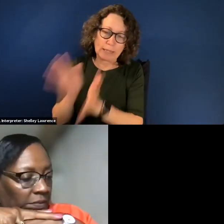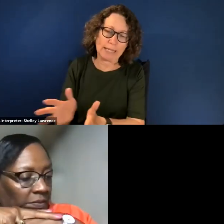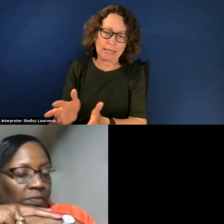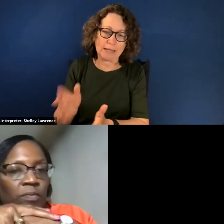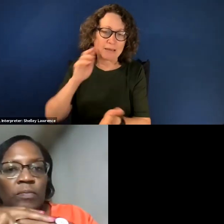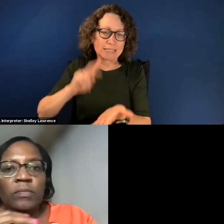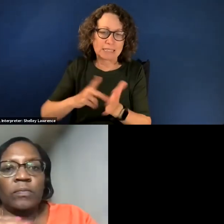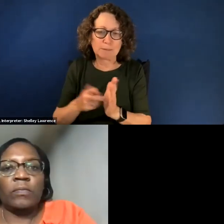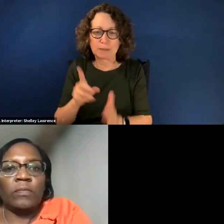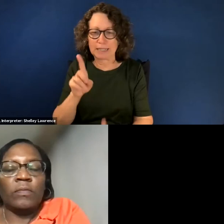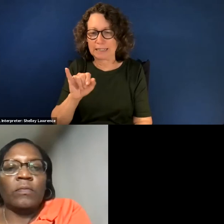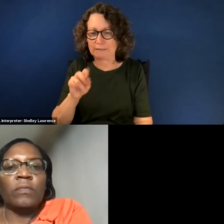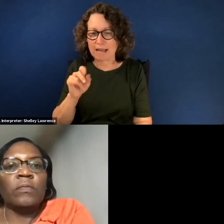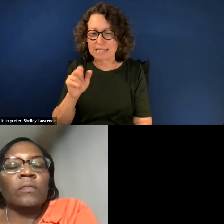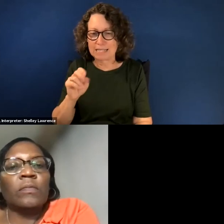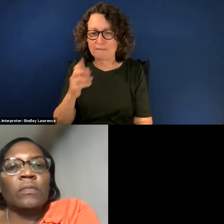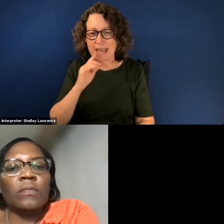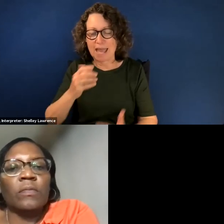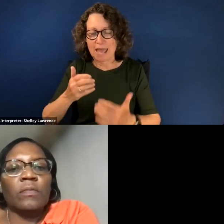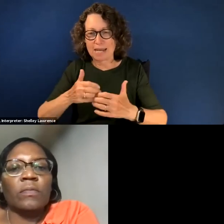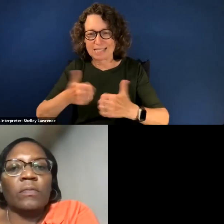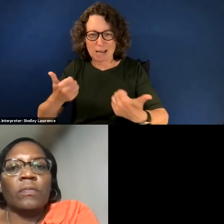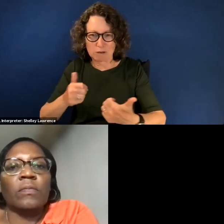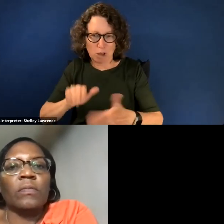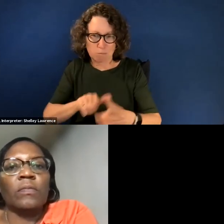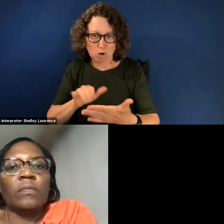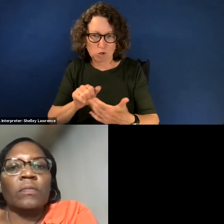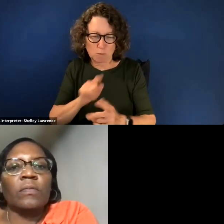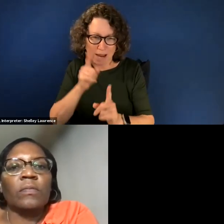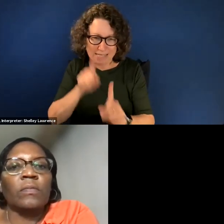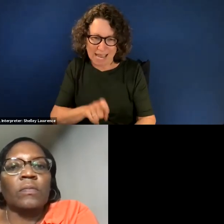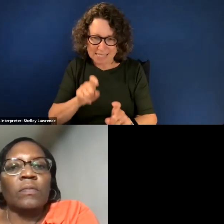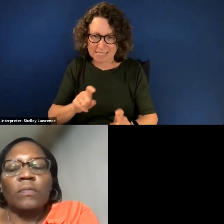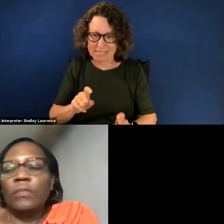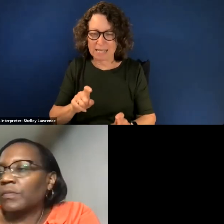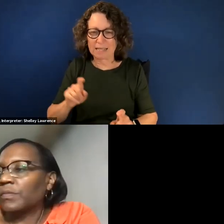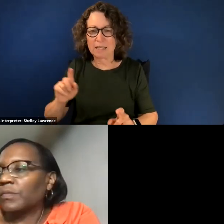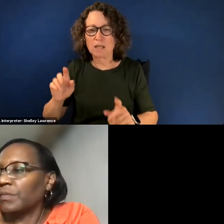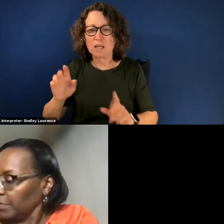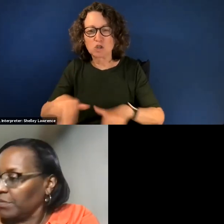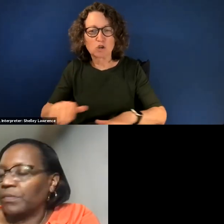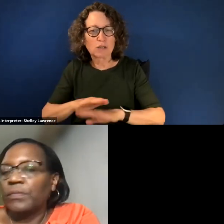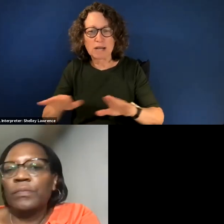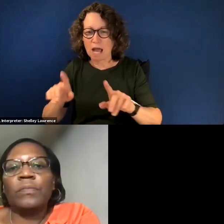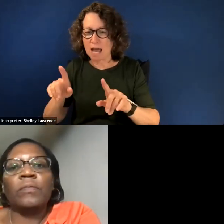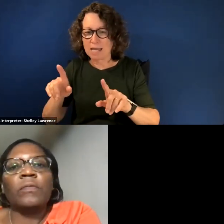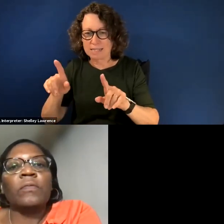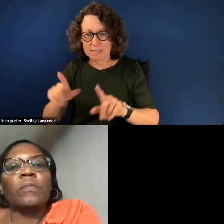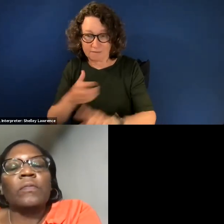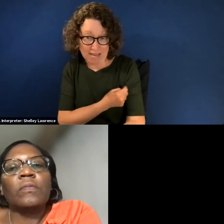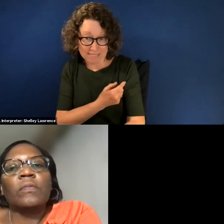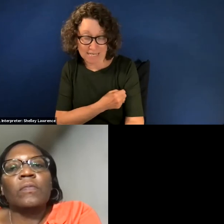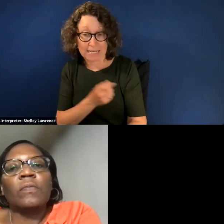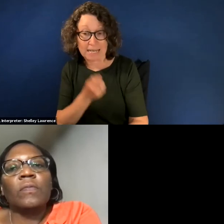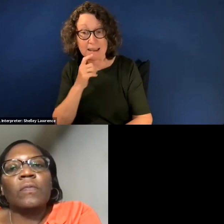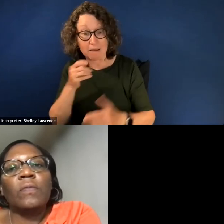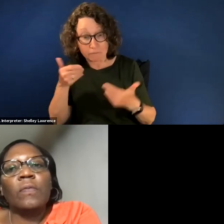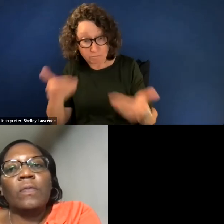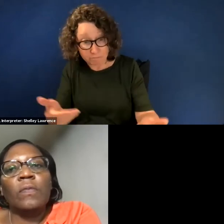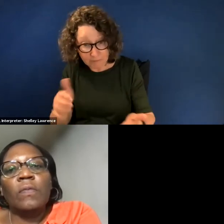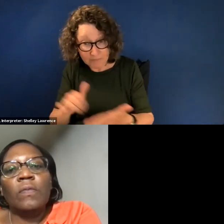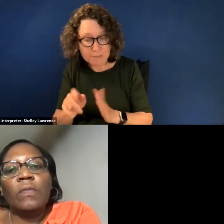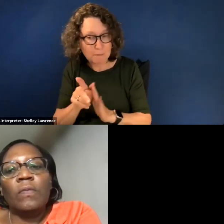deliberately divisive and segregationist approach by exclusively testing the unvaccinated children. If executed, this policy will not